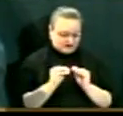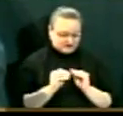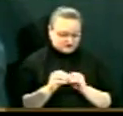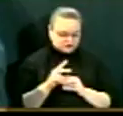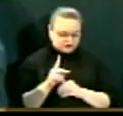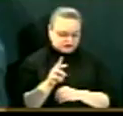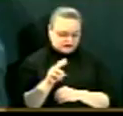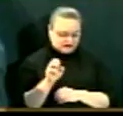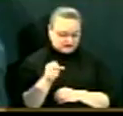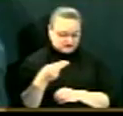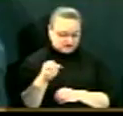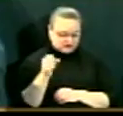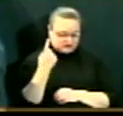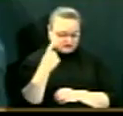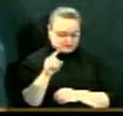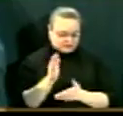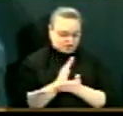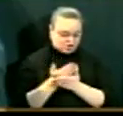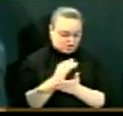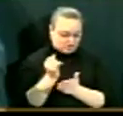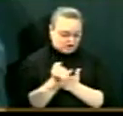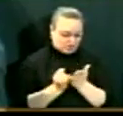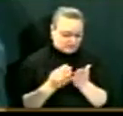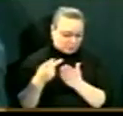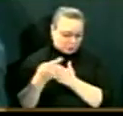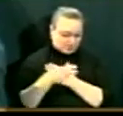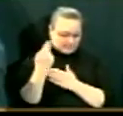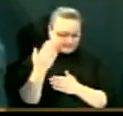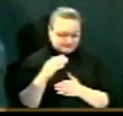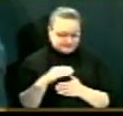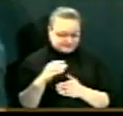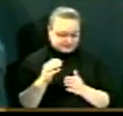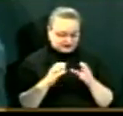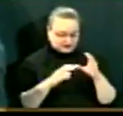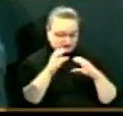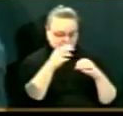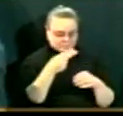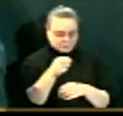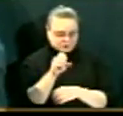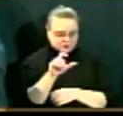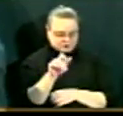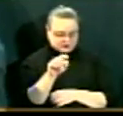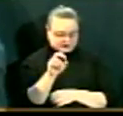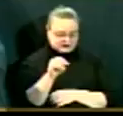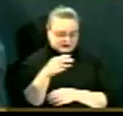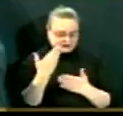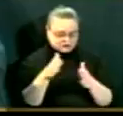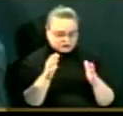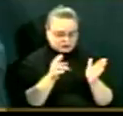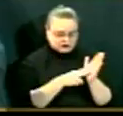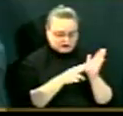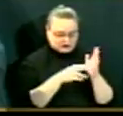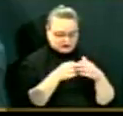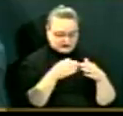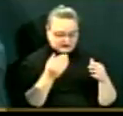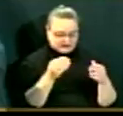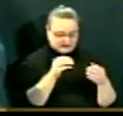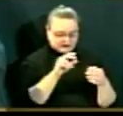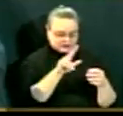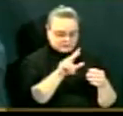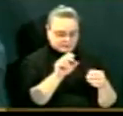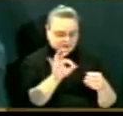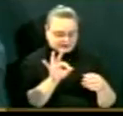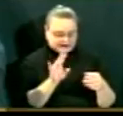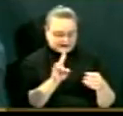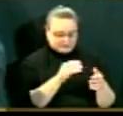renovations at Carn High School for the Culinary Arts Program constructed by Shelton General Contractors in the amount of